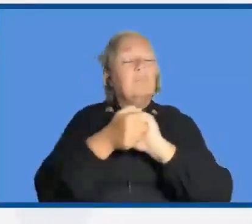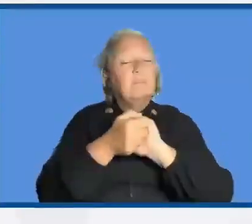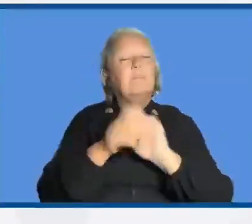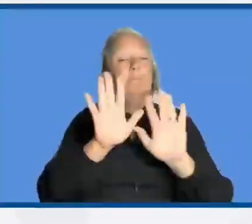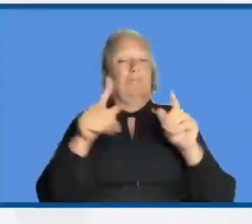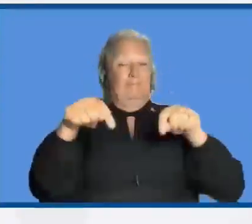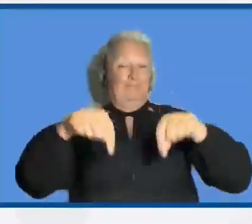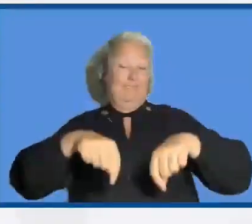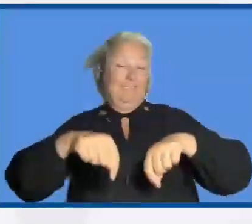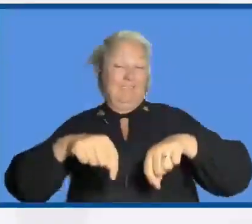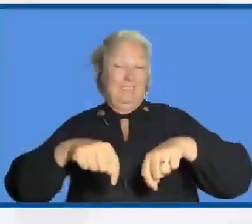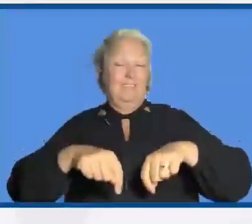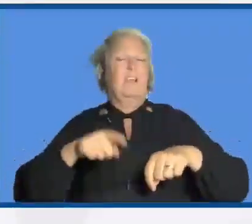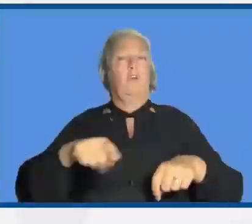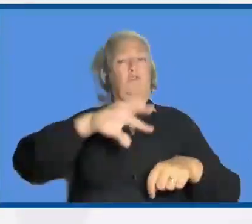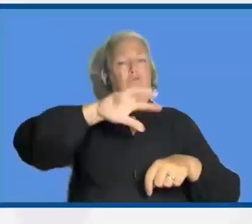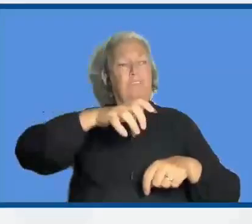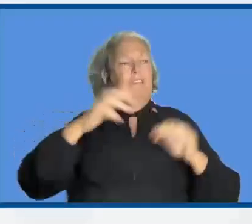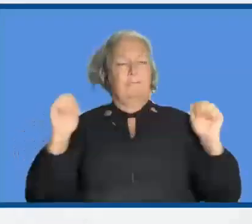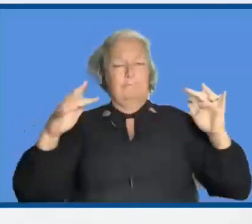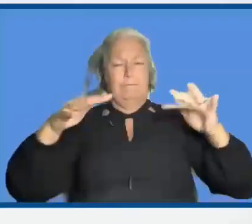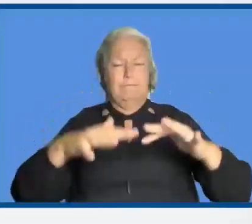regional platform is very important.